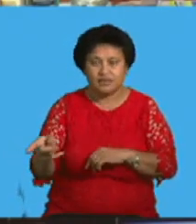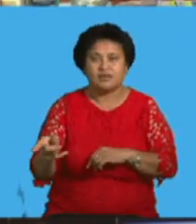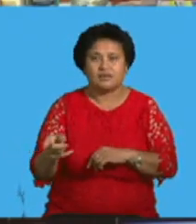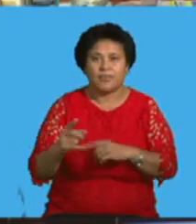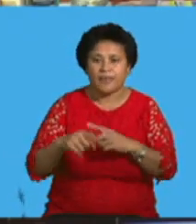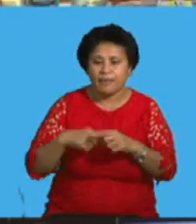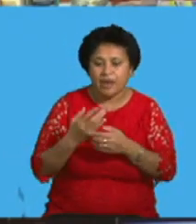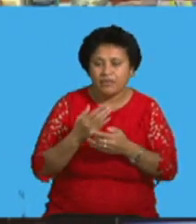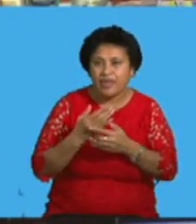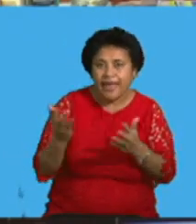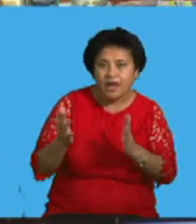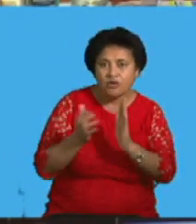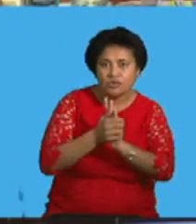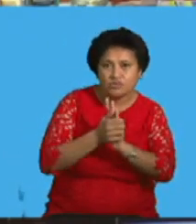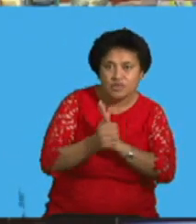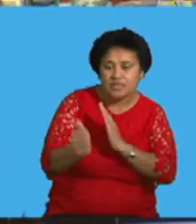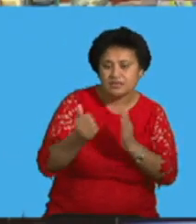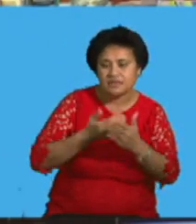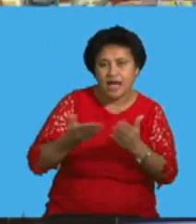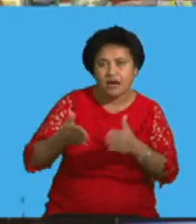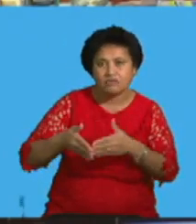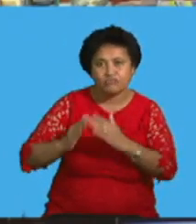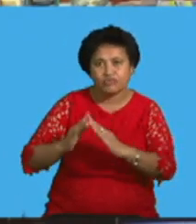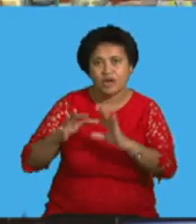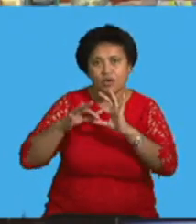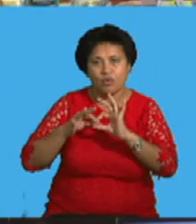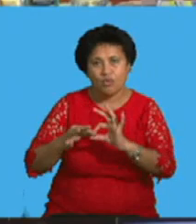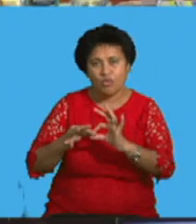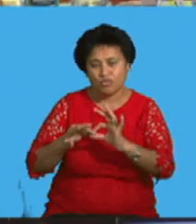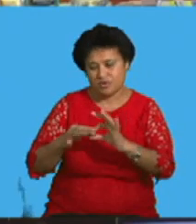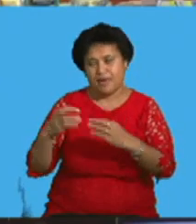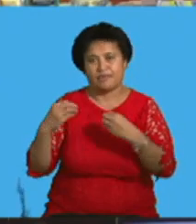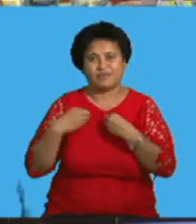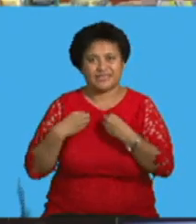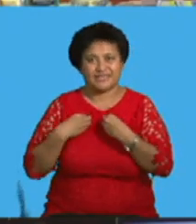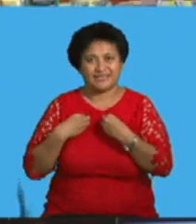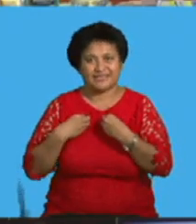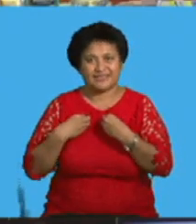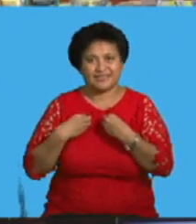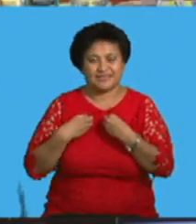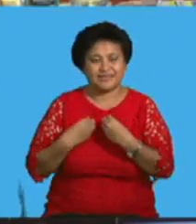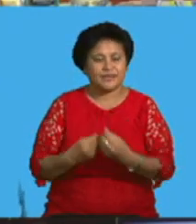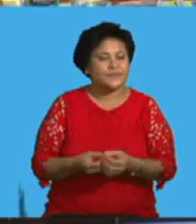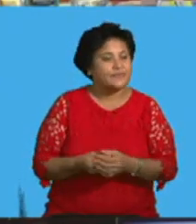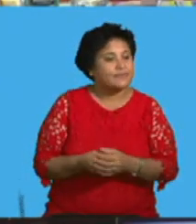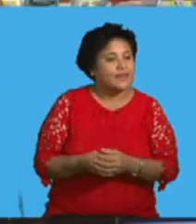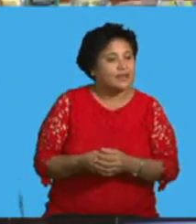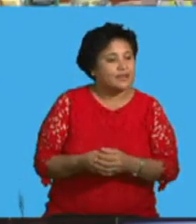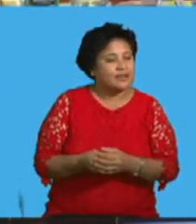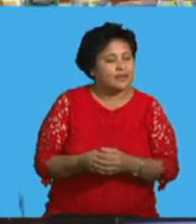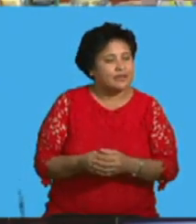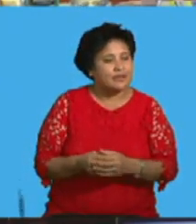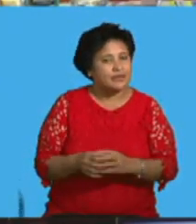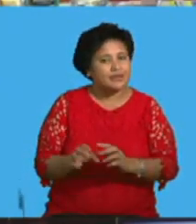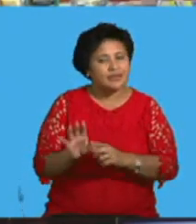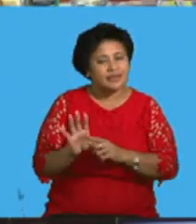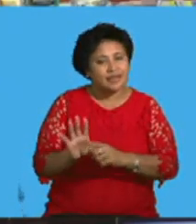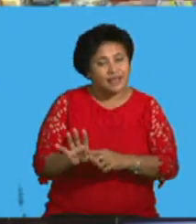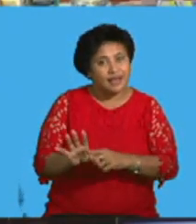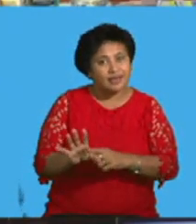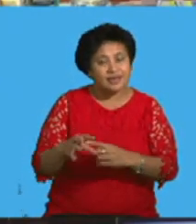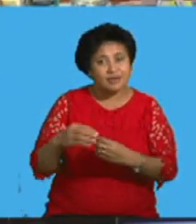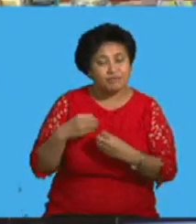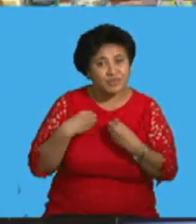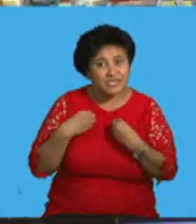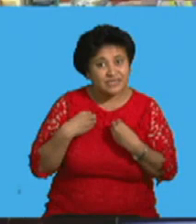the skills required for establishing and managing a business. The young entrepreneurs assisted by the